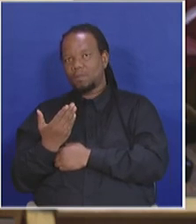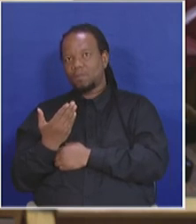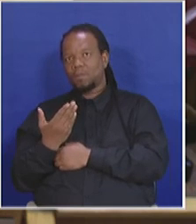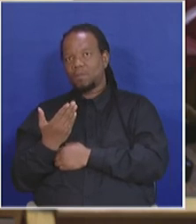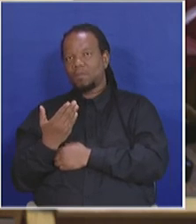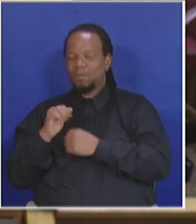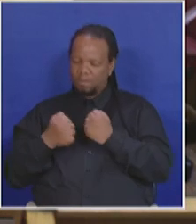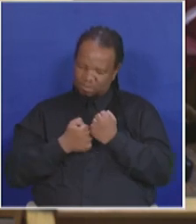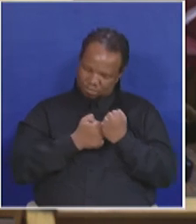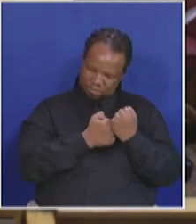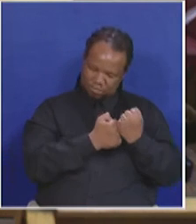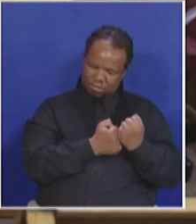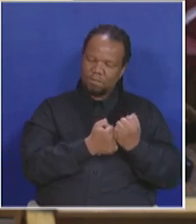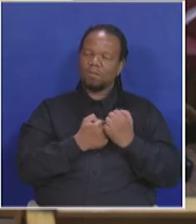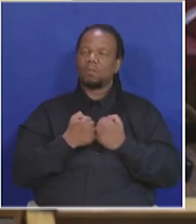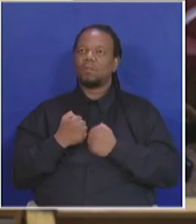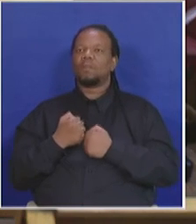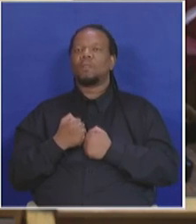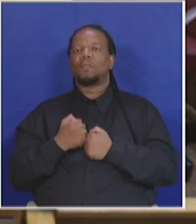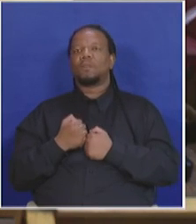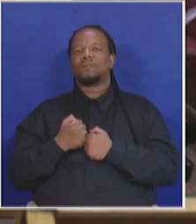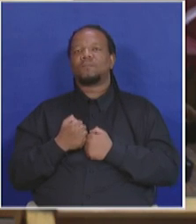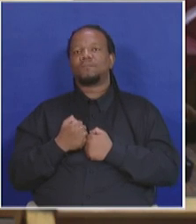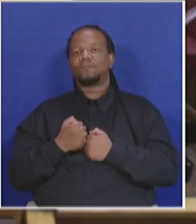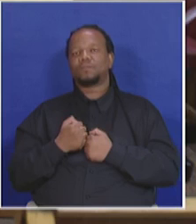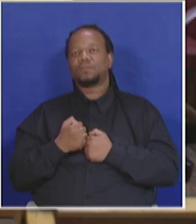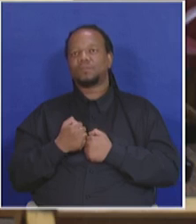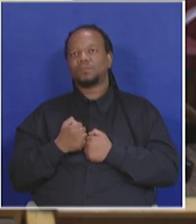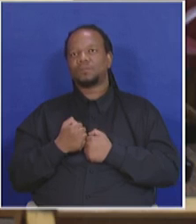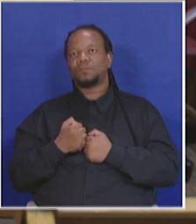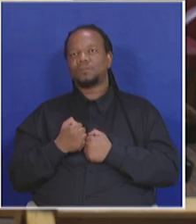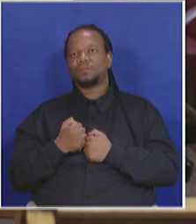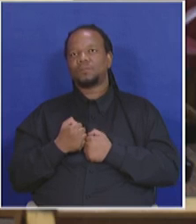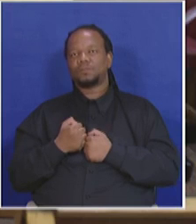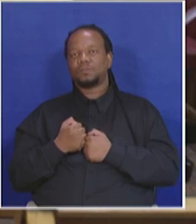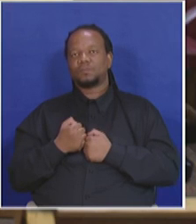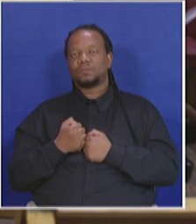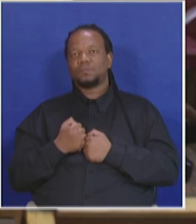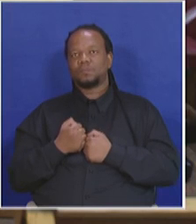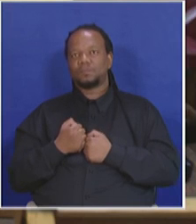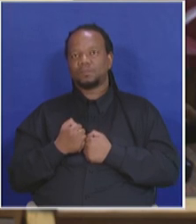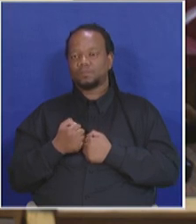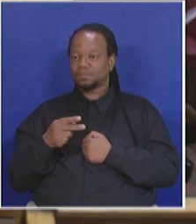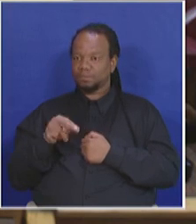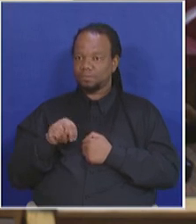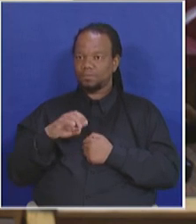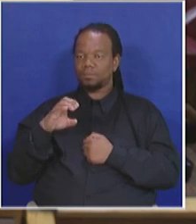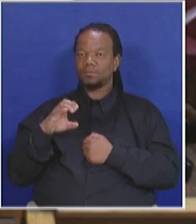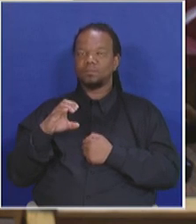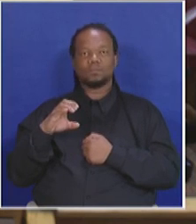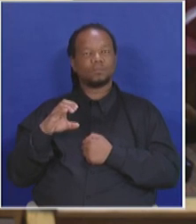Impumalanga yesekela sihlalo. Thank you, ma'am. Northern Cape. Northern Cape votes in favor,